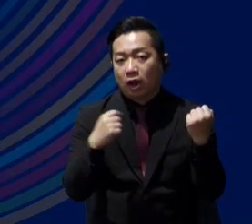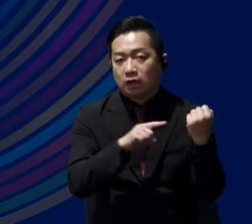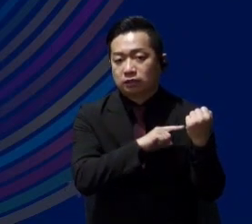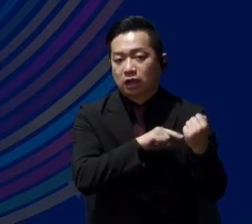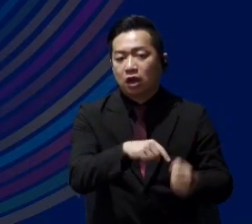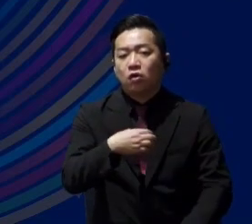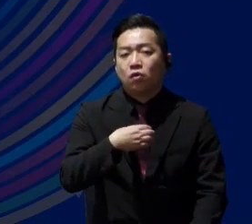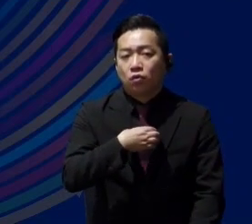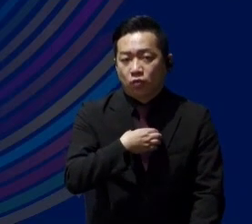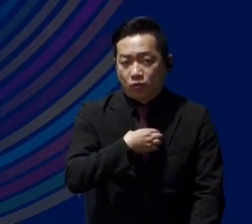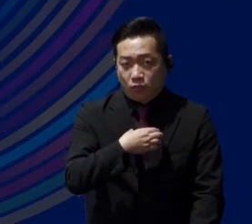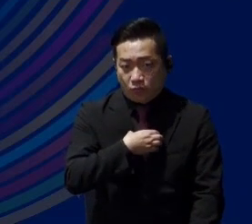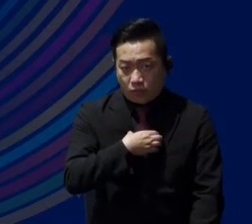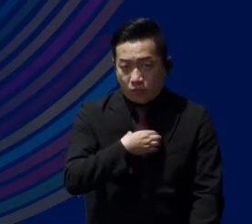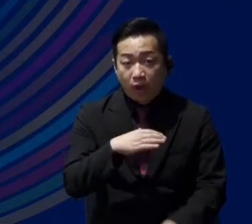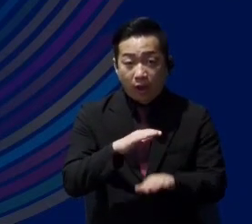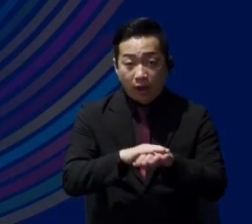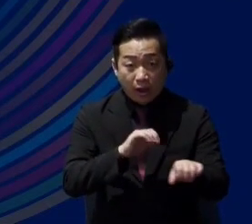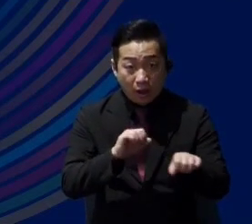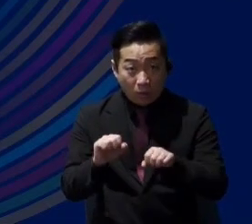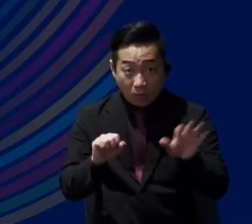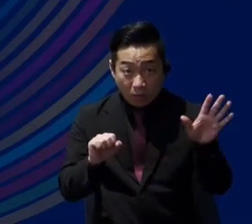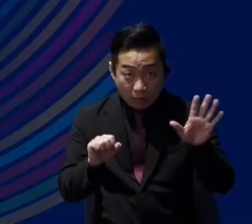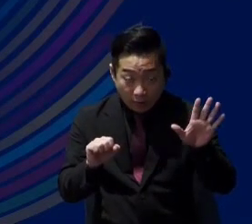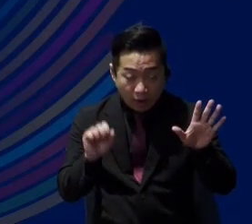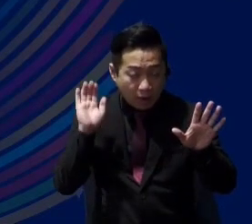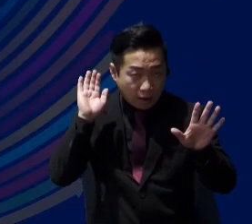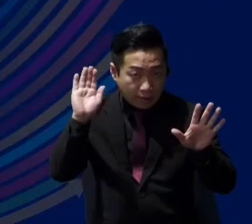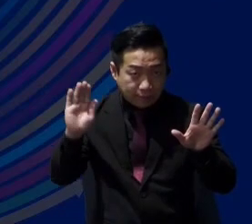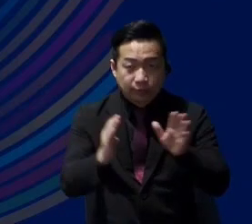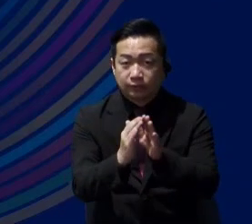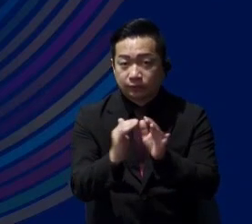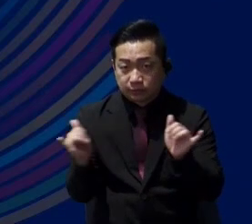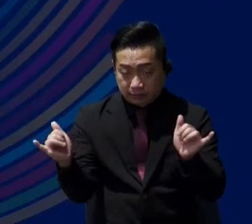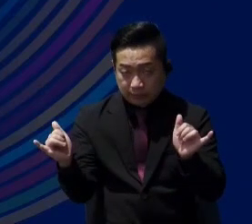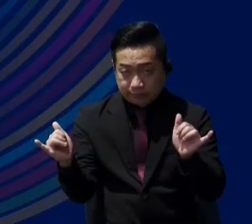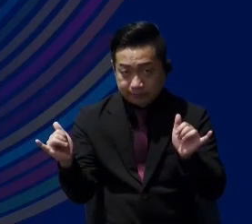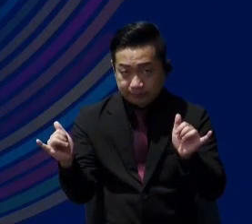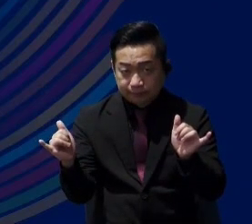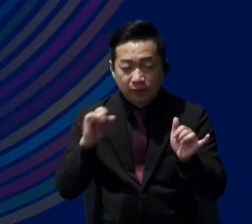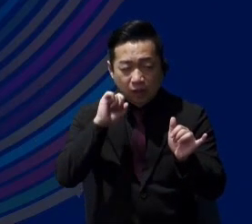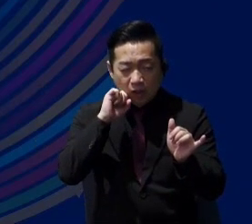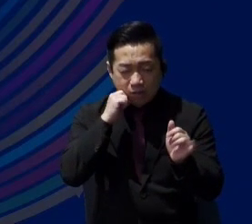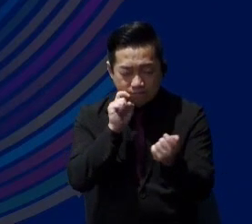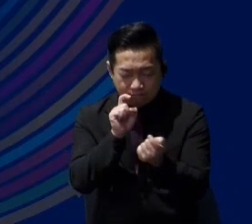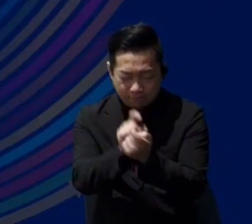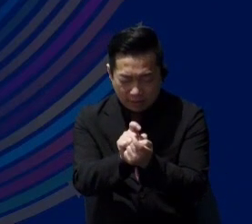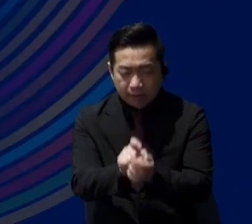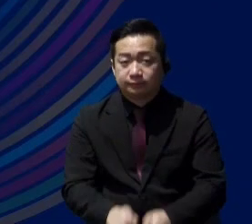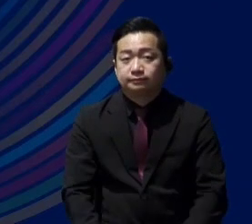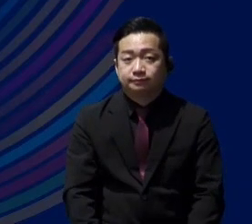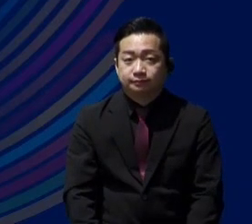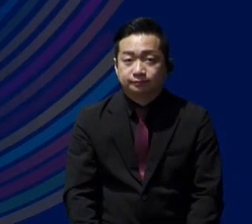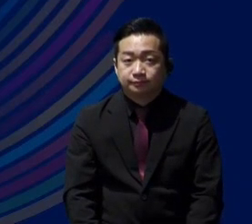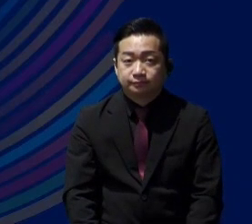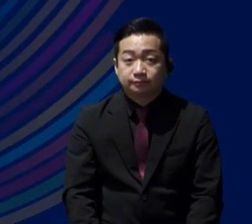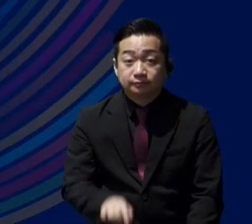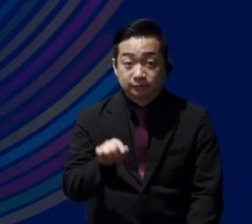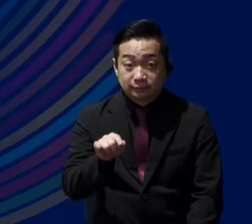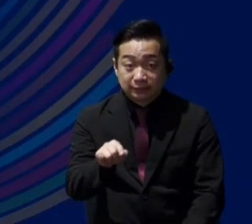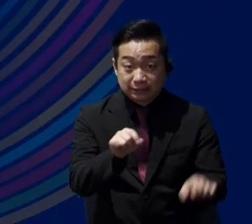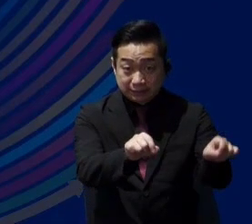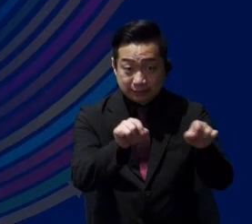we act. So I'm going to just end with, again, showing that we will be having a meeting in Malaysia 16 to 19th April. It's a global